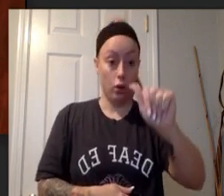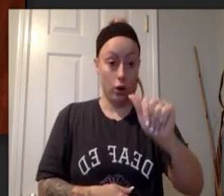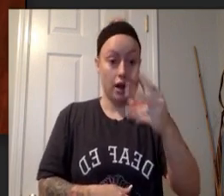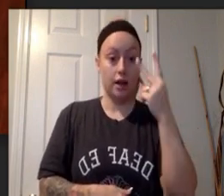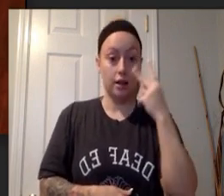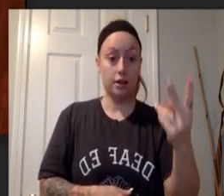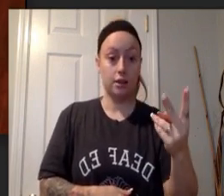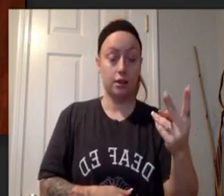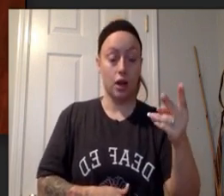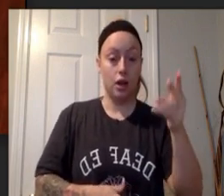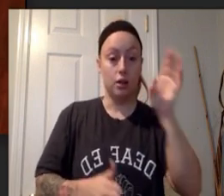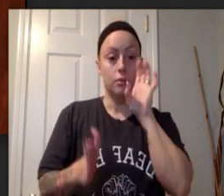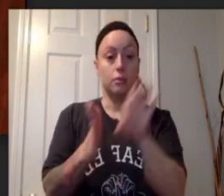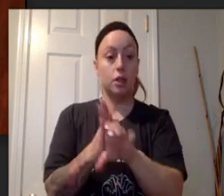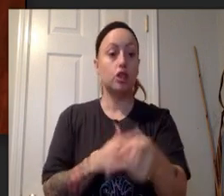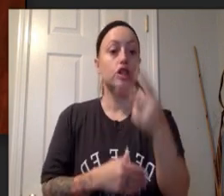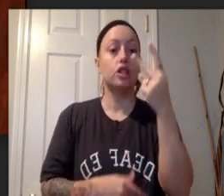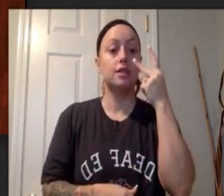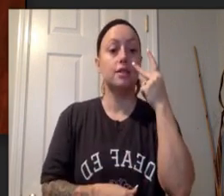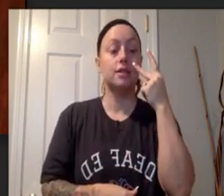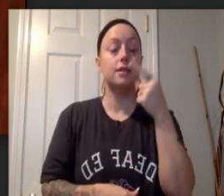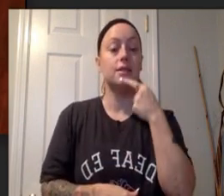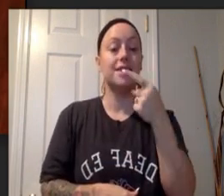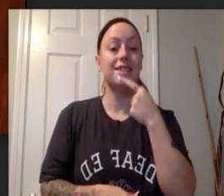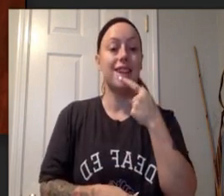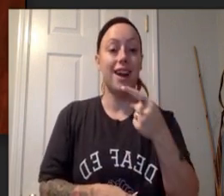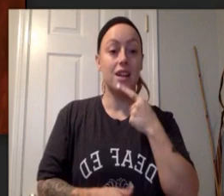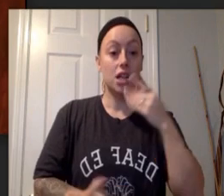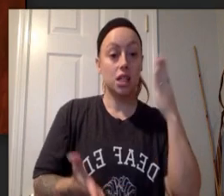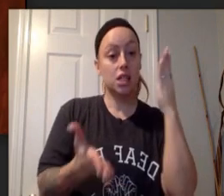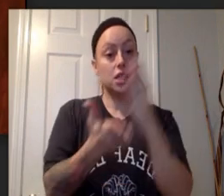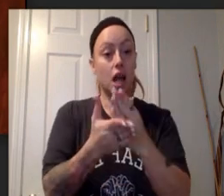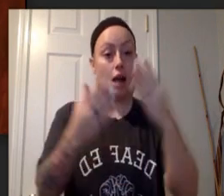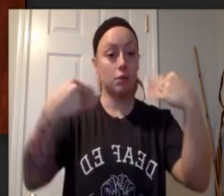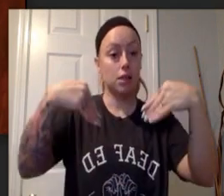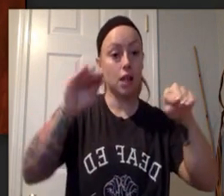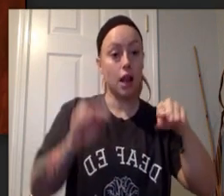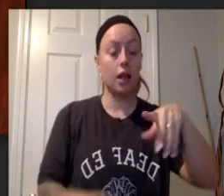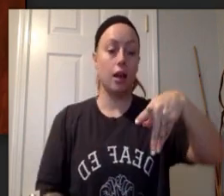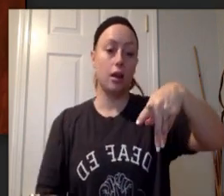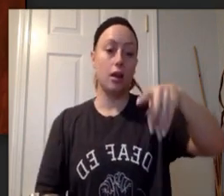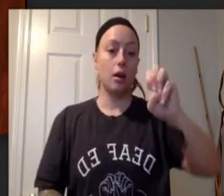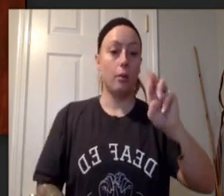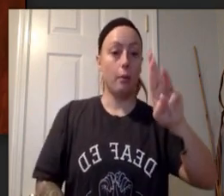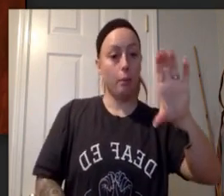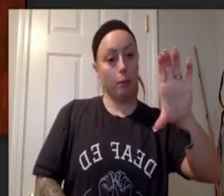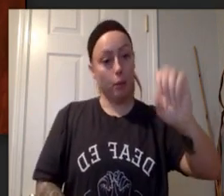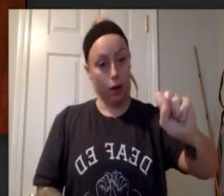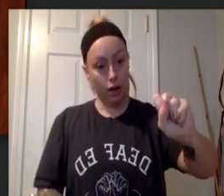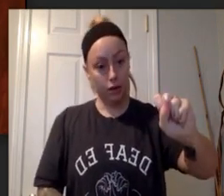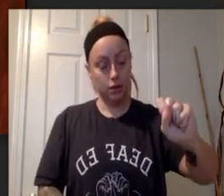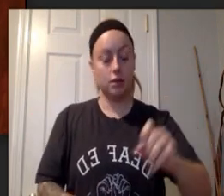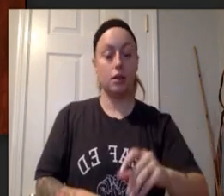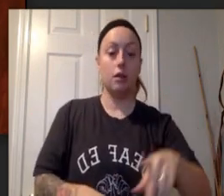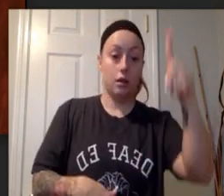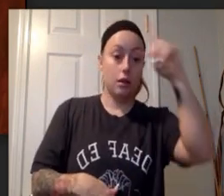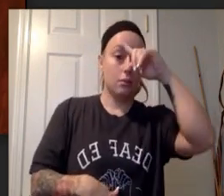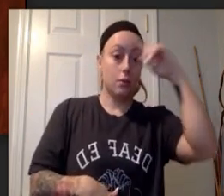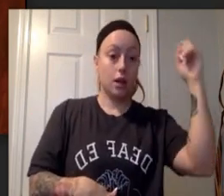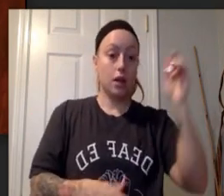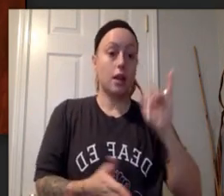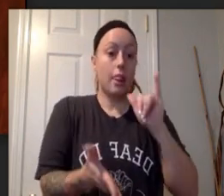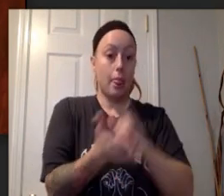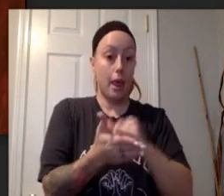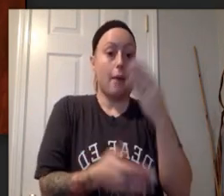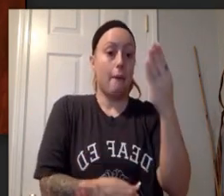the favorite part of my vacation. Like everyone knows at this point, if you're in law enforcement, if you're in drug use, the blue perks